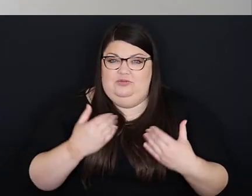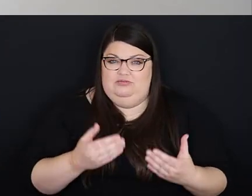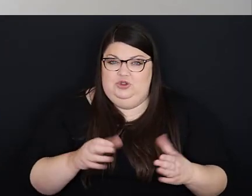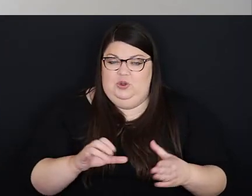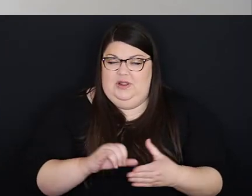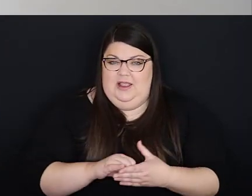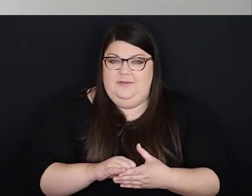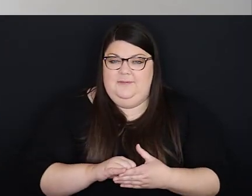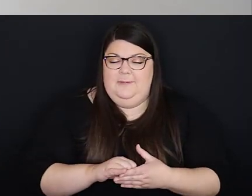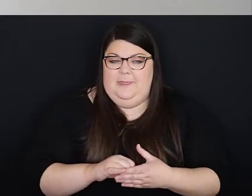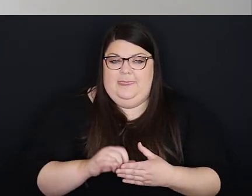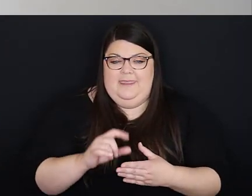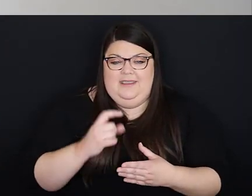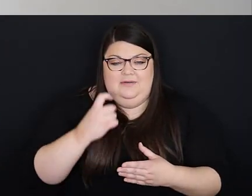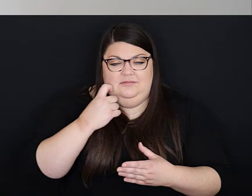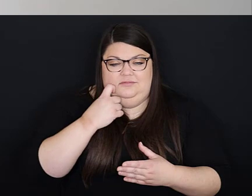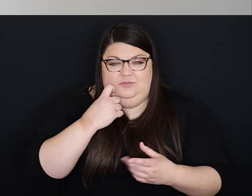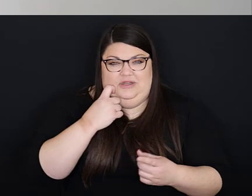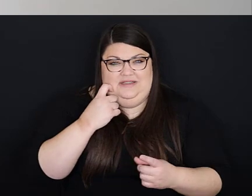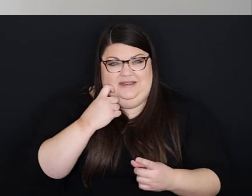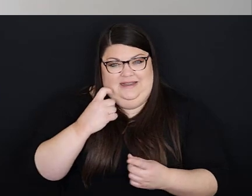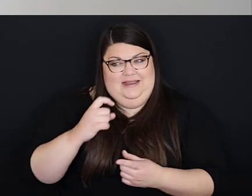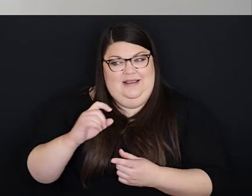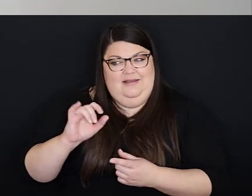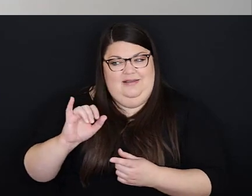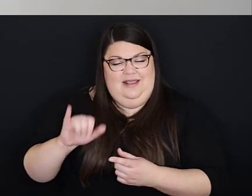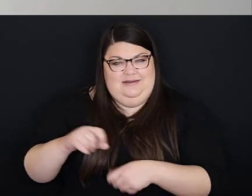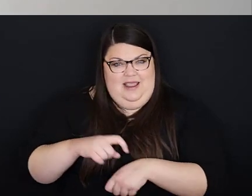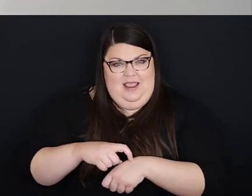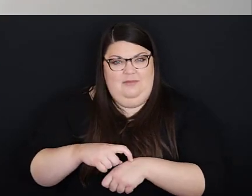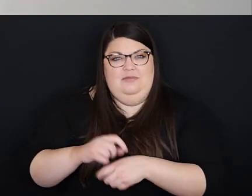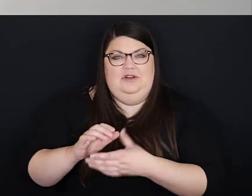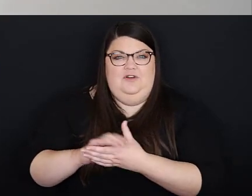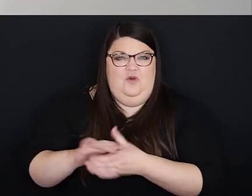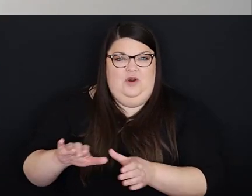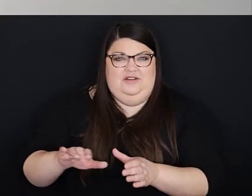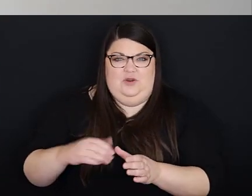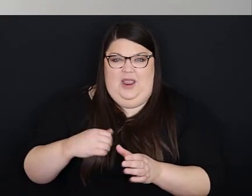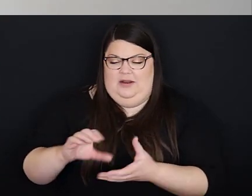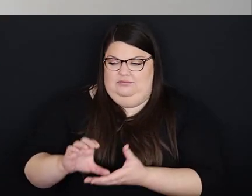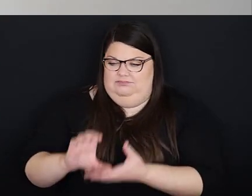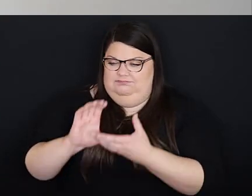decided to do it was I was just recently divorced, so I had a hunk